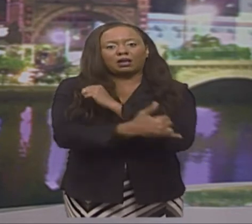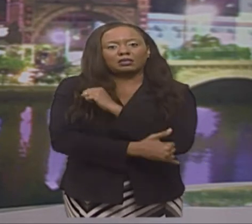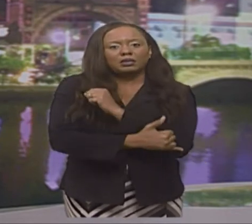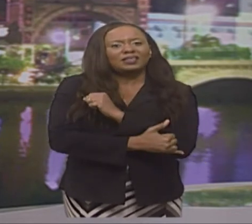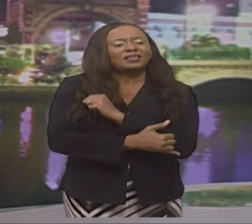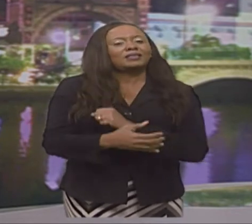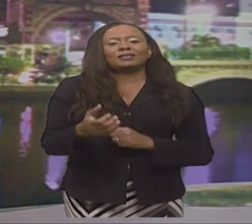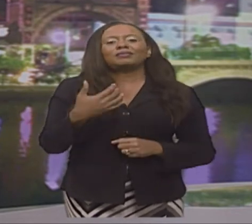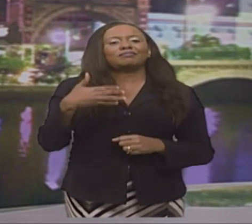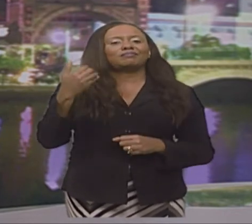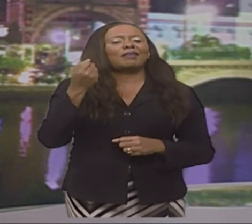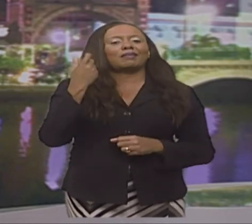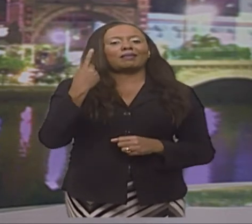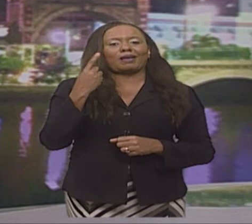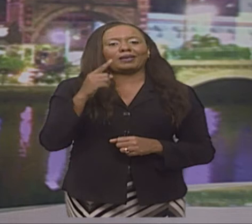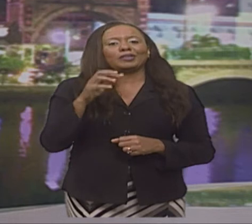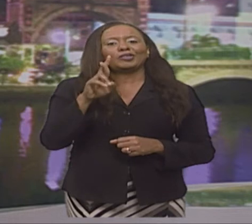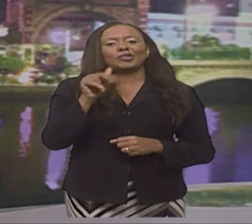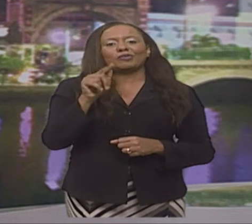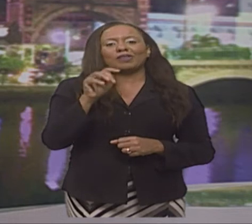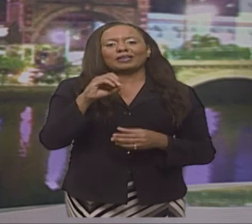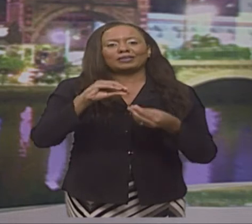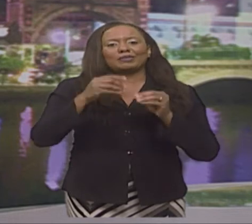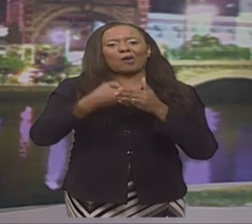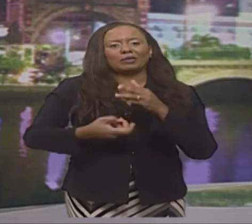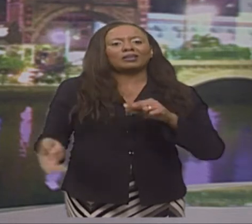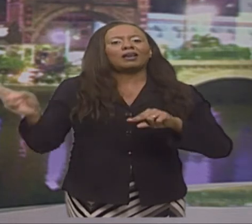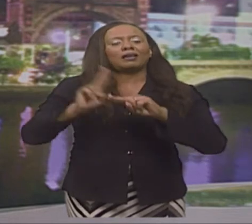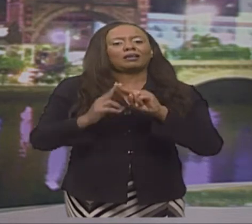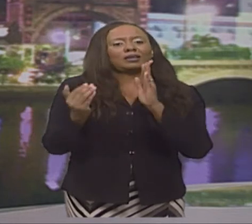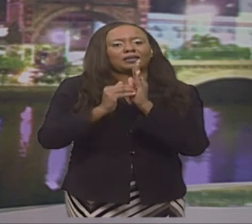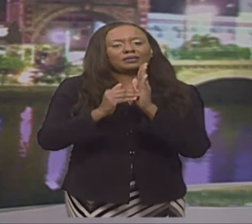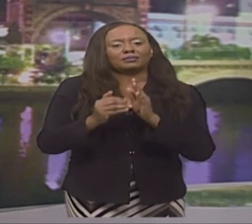no surprise that interest rates are going up again.